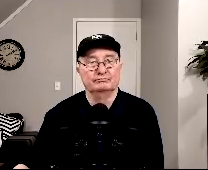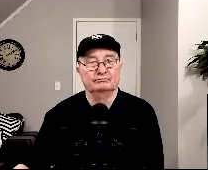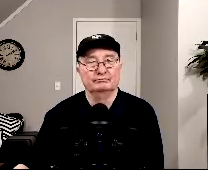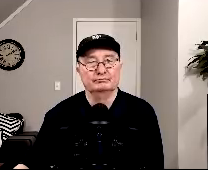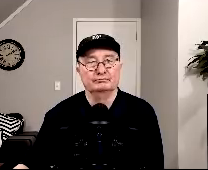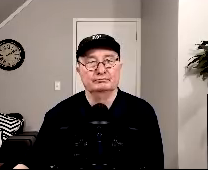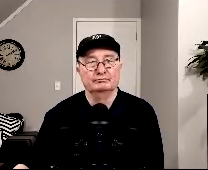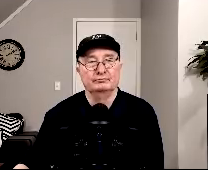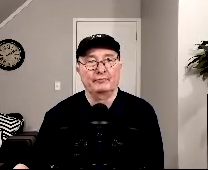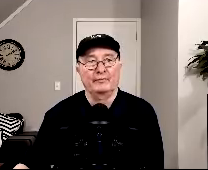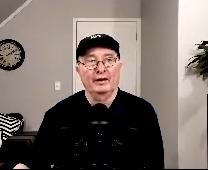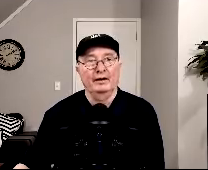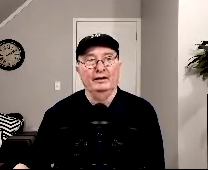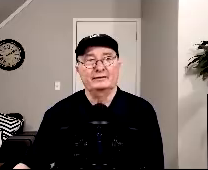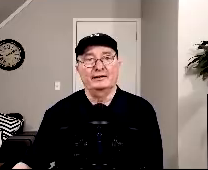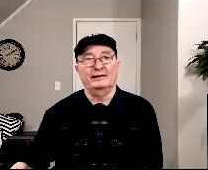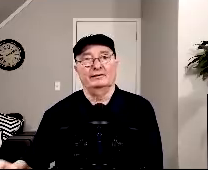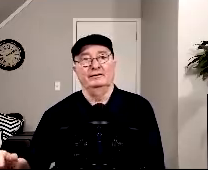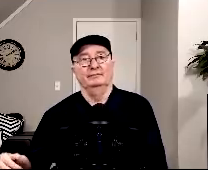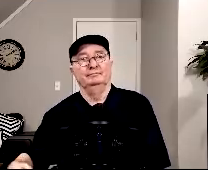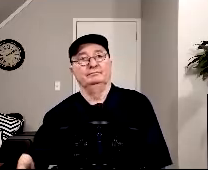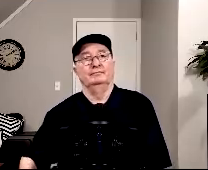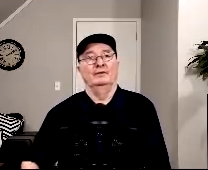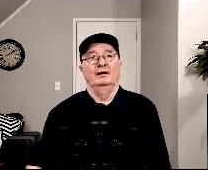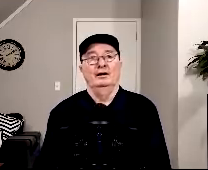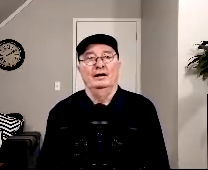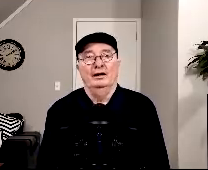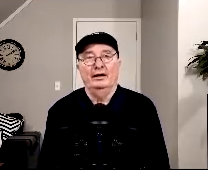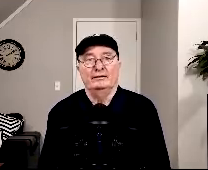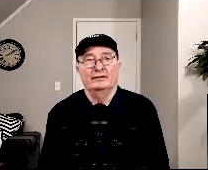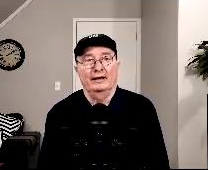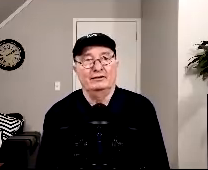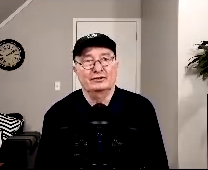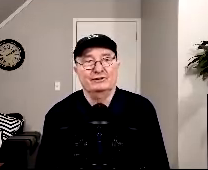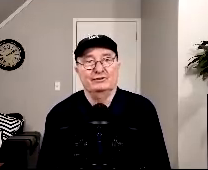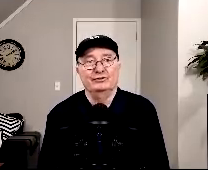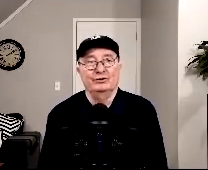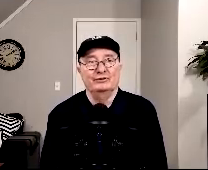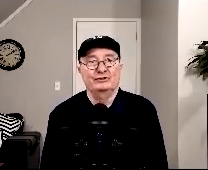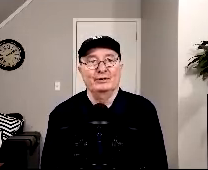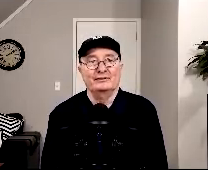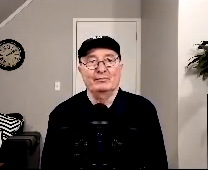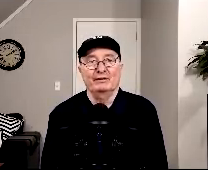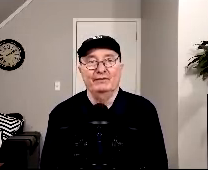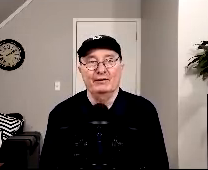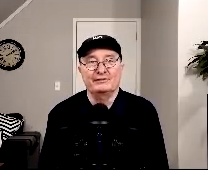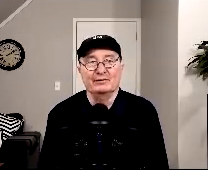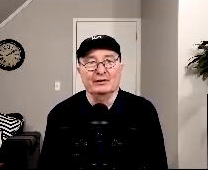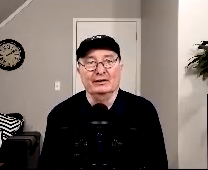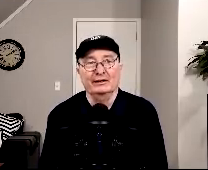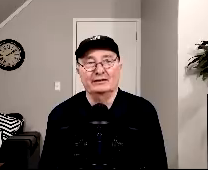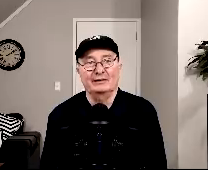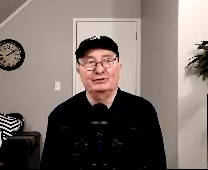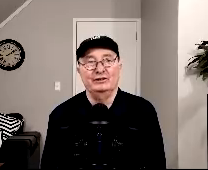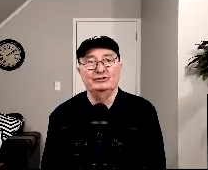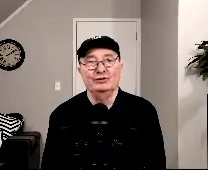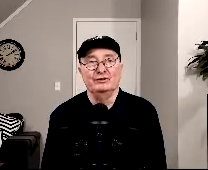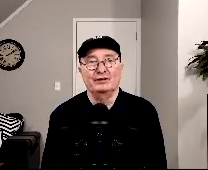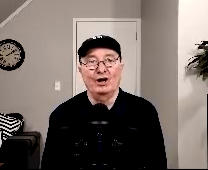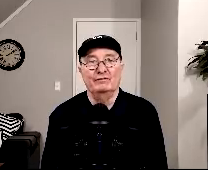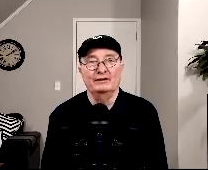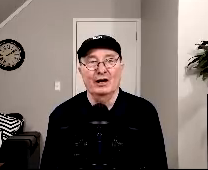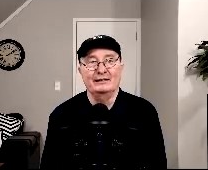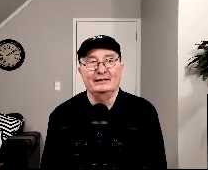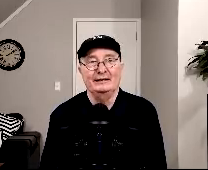is to overthrow our government. Exactly. And Jacinda Ardern is doing something very similar, except she is